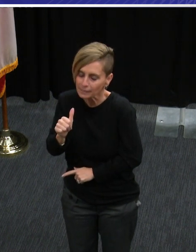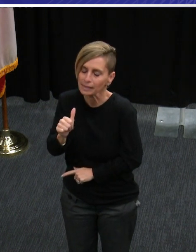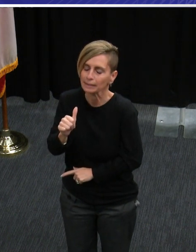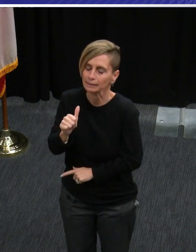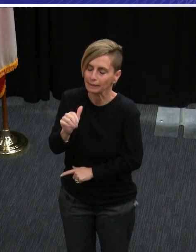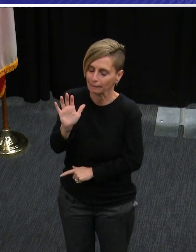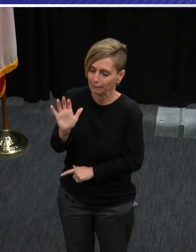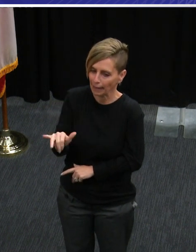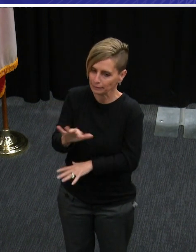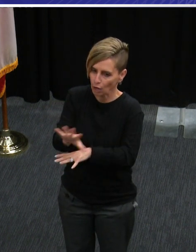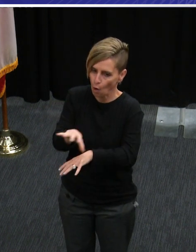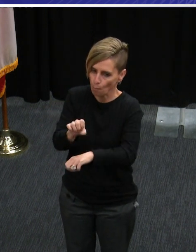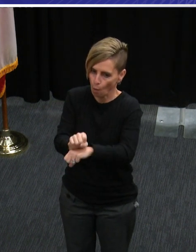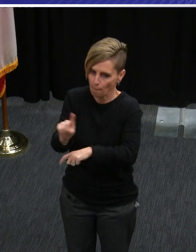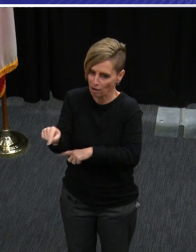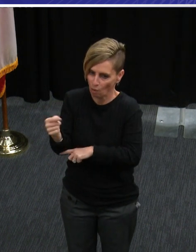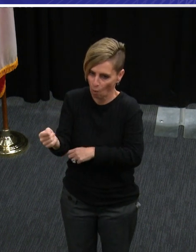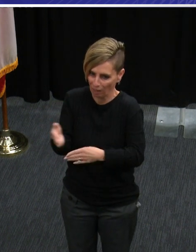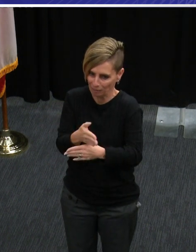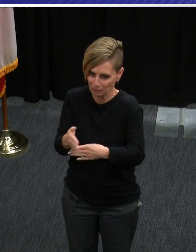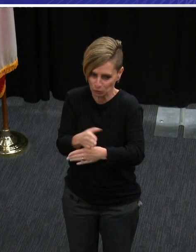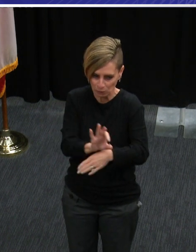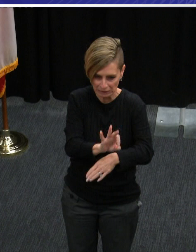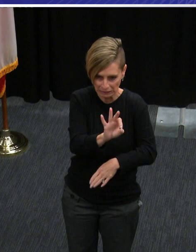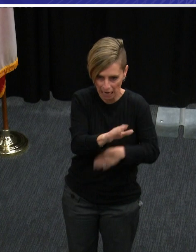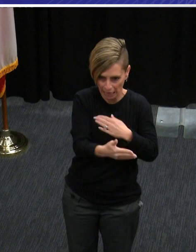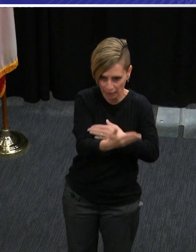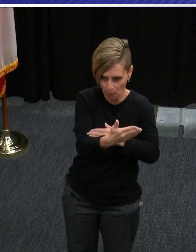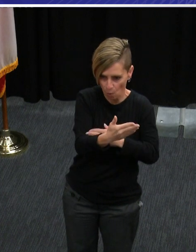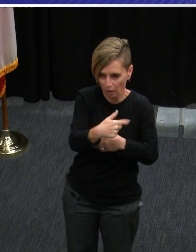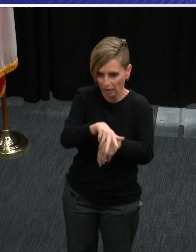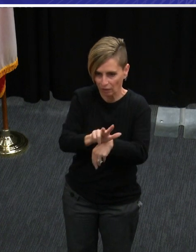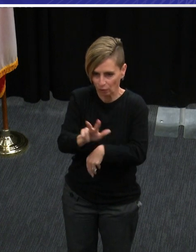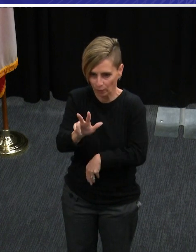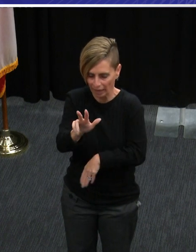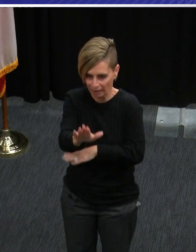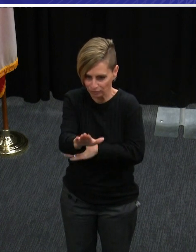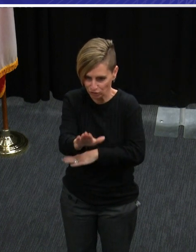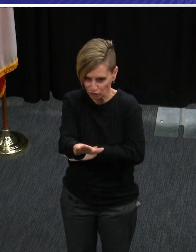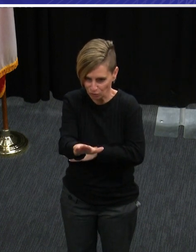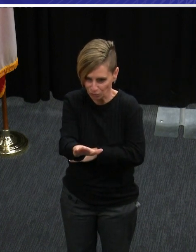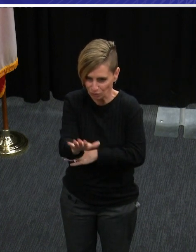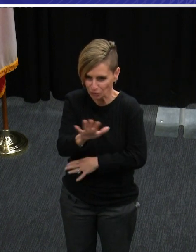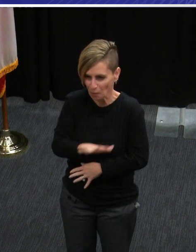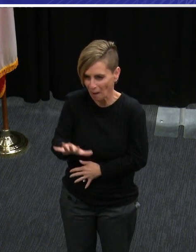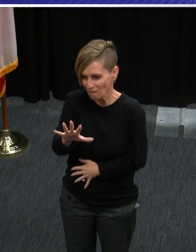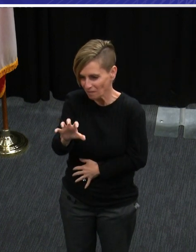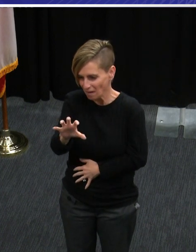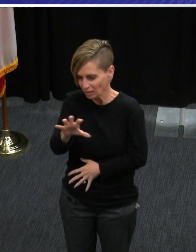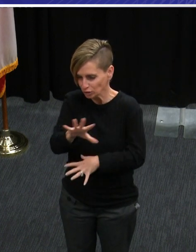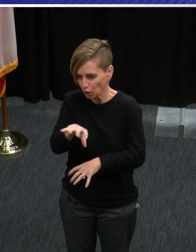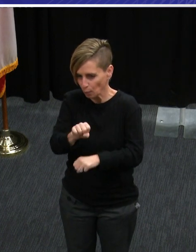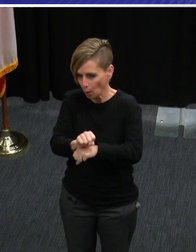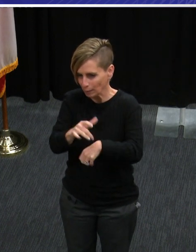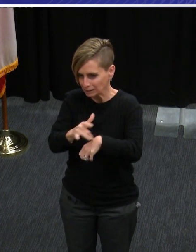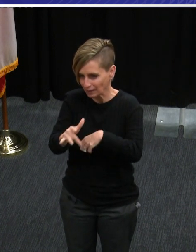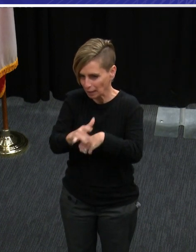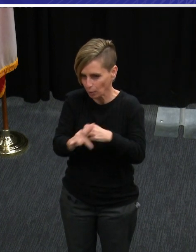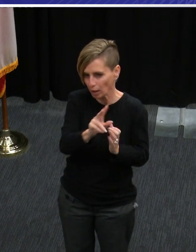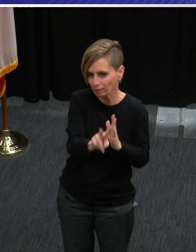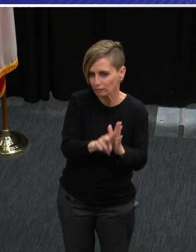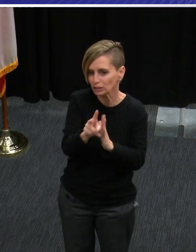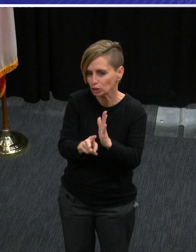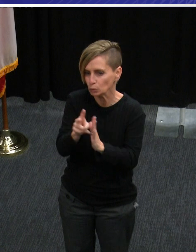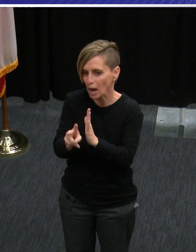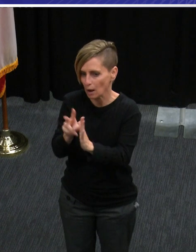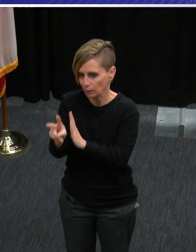is between 9 and 3, we'll have 500 appointments available every 2 hours. So that's how it's going to be